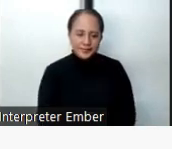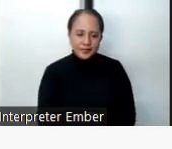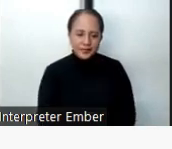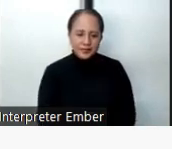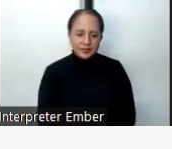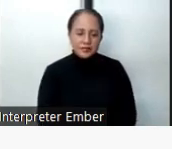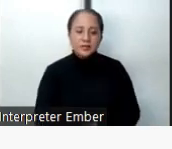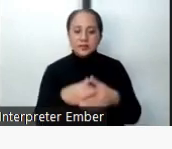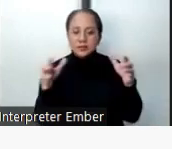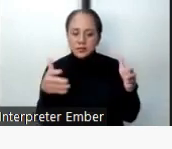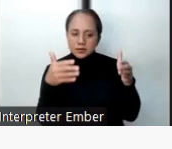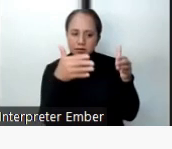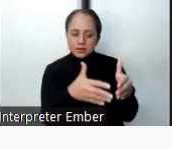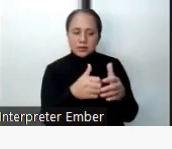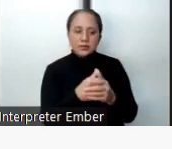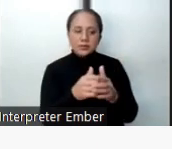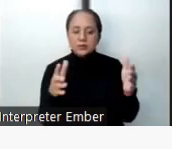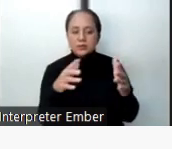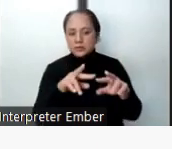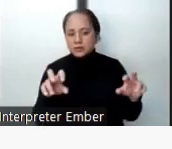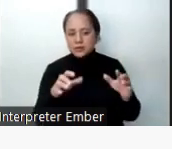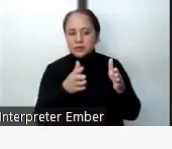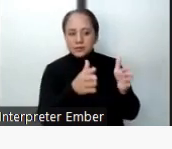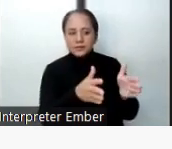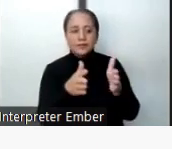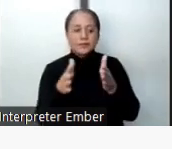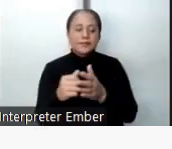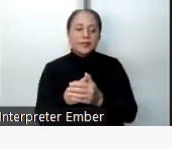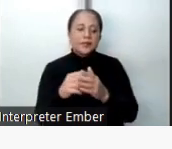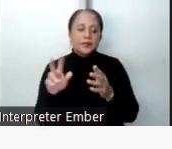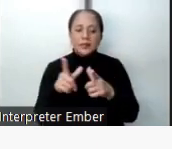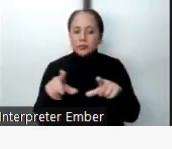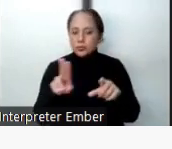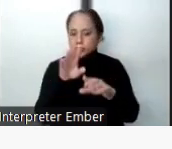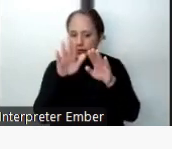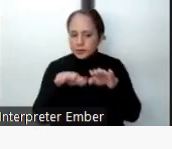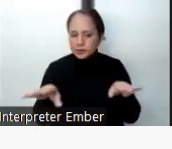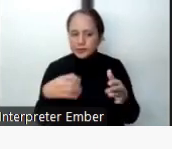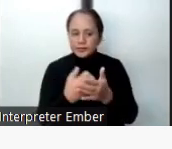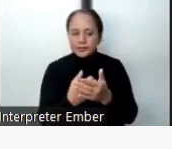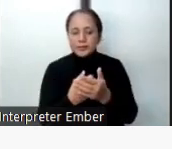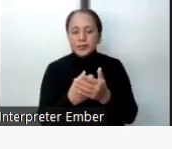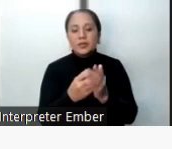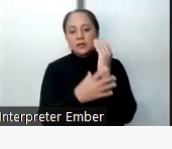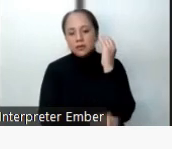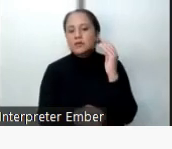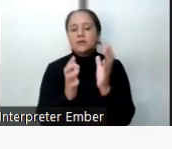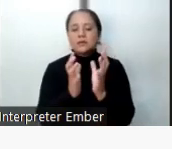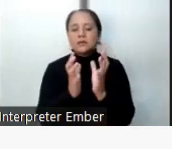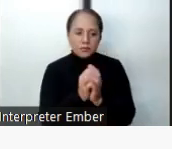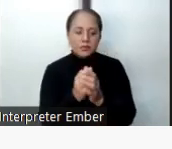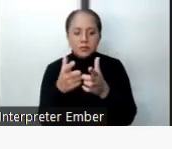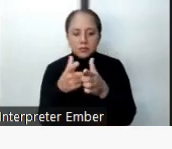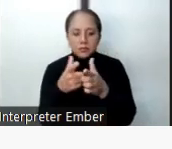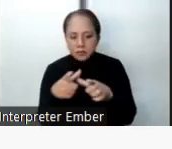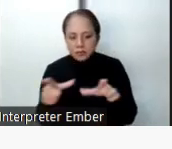We are working on a bigger study on the patterns of language use of children in economically disadvantaged communities and the